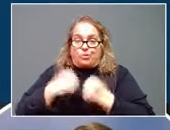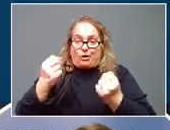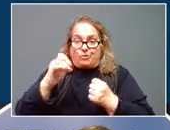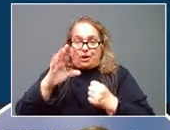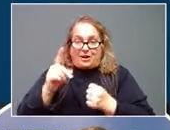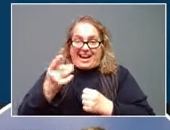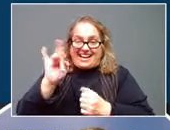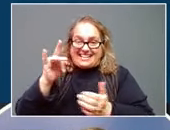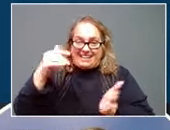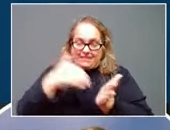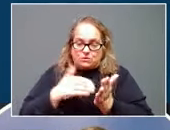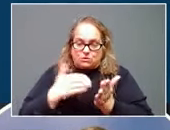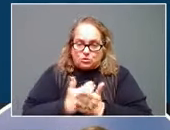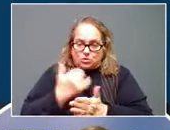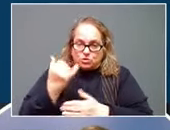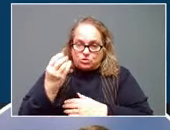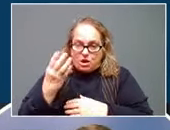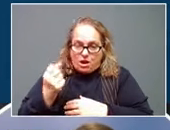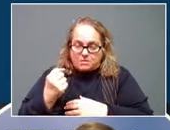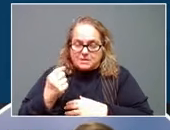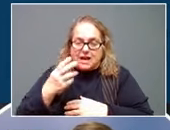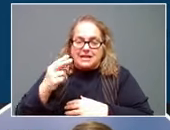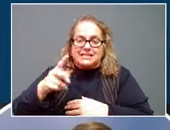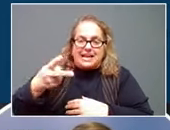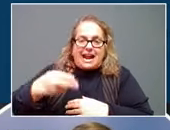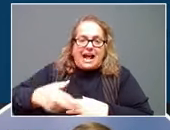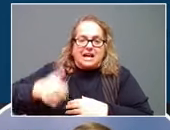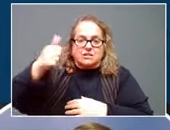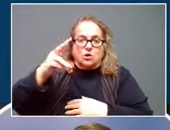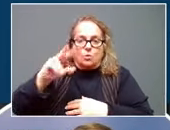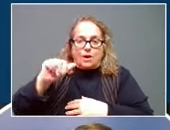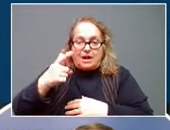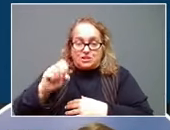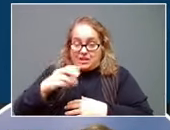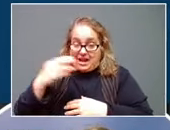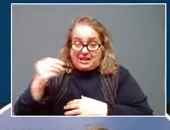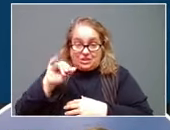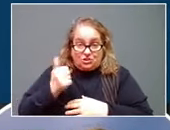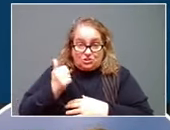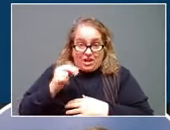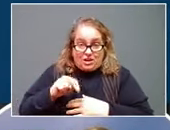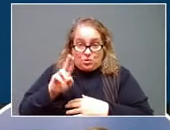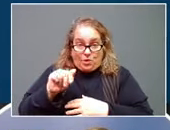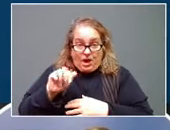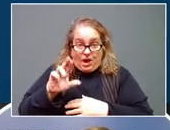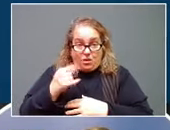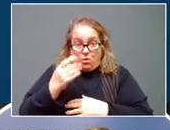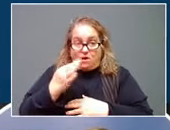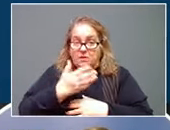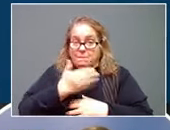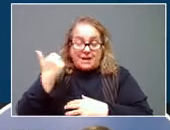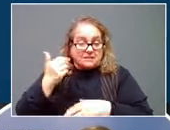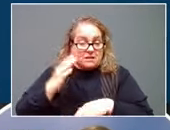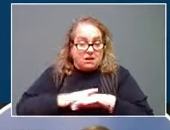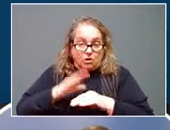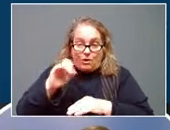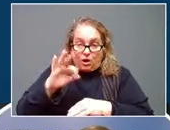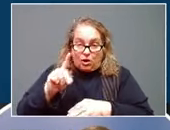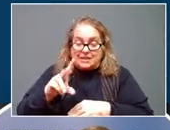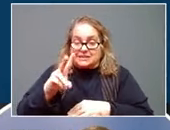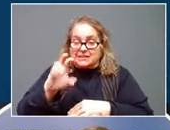highest wage we've recorded in our history. And we didn't let up in January. It's one of the best Januaries on record, $660